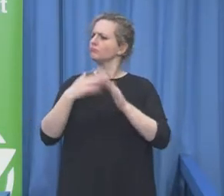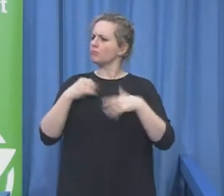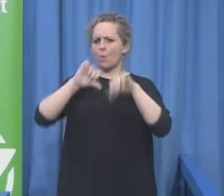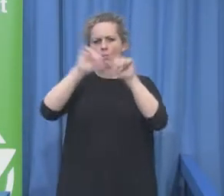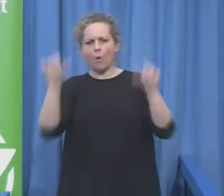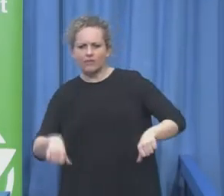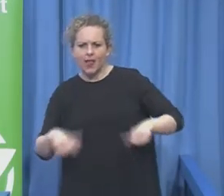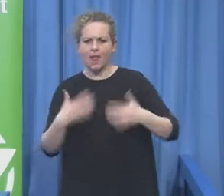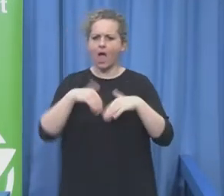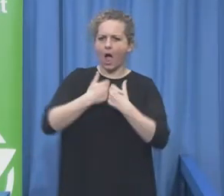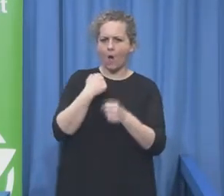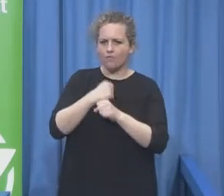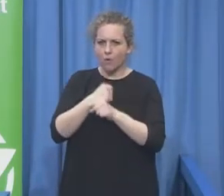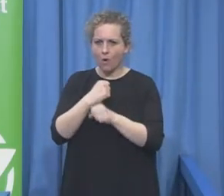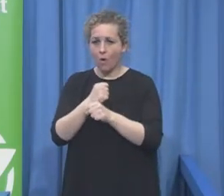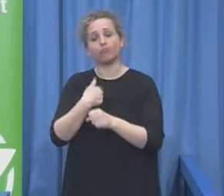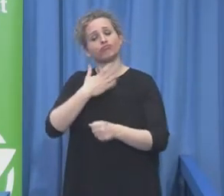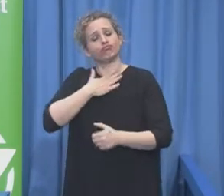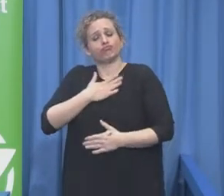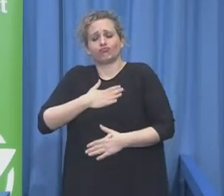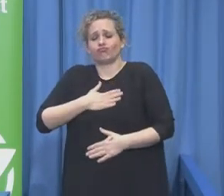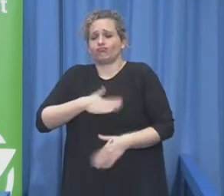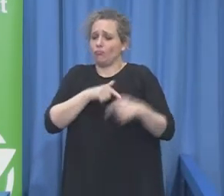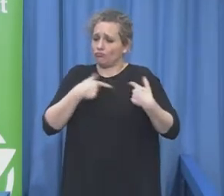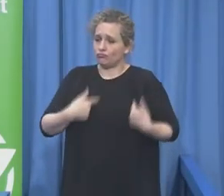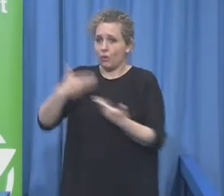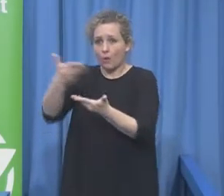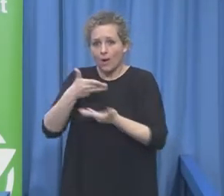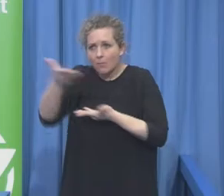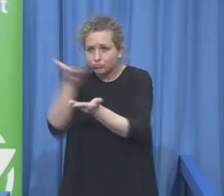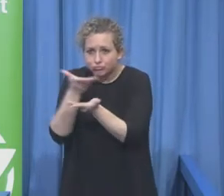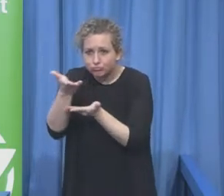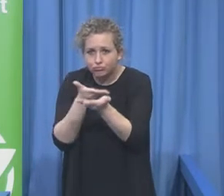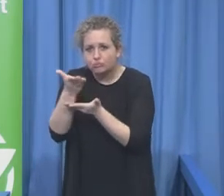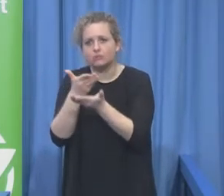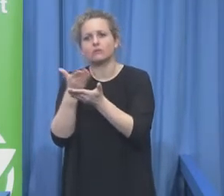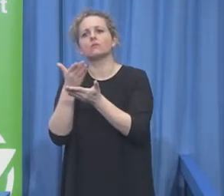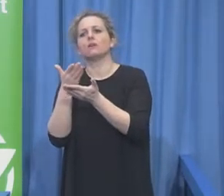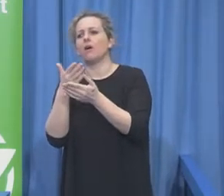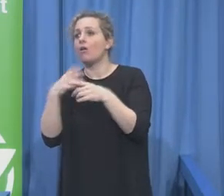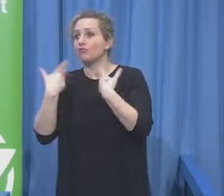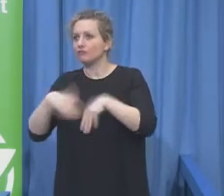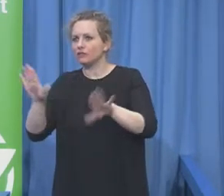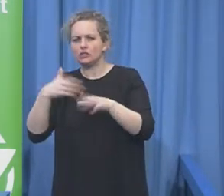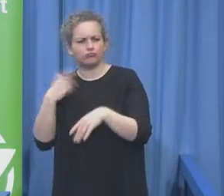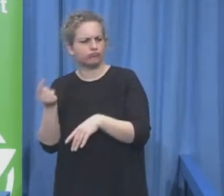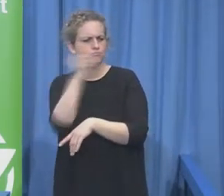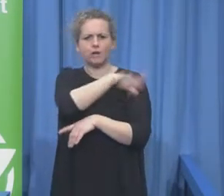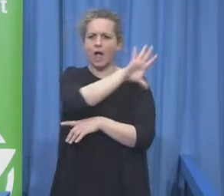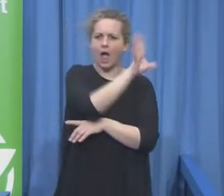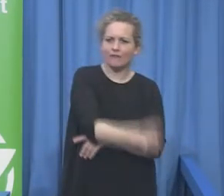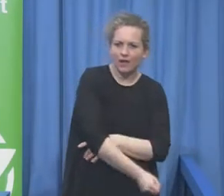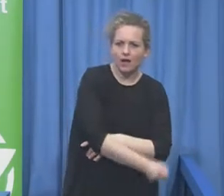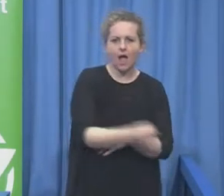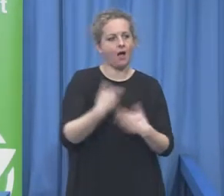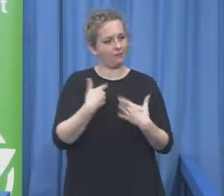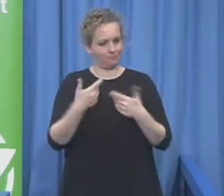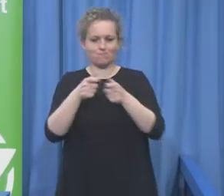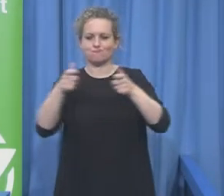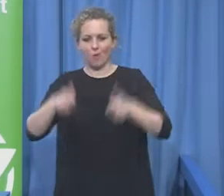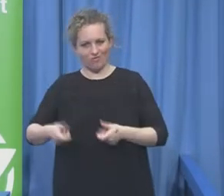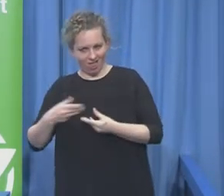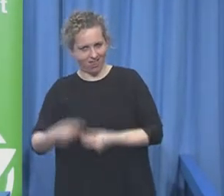conference, and we shared our model with organizations in East Africa. And we were really happy to know that yesterday, a couple of organizations say they started